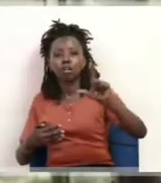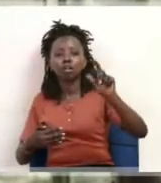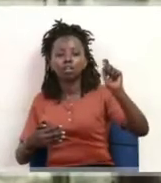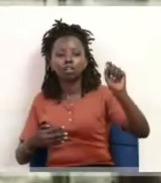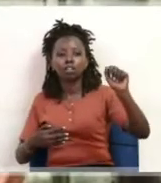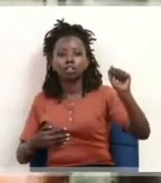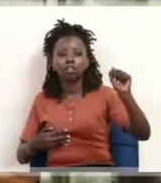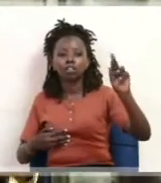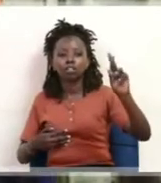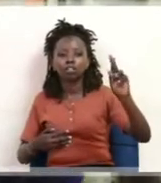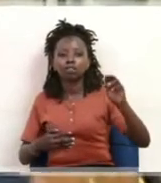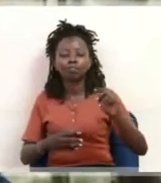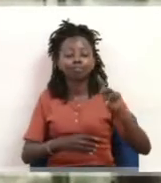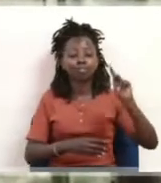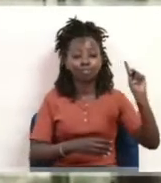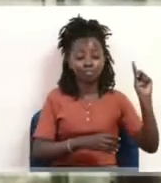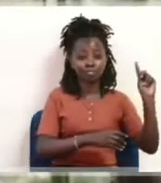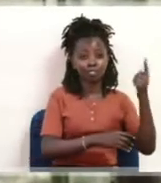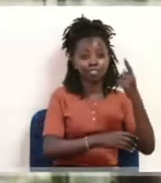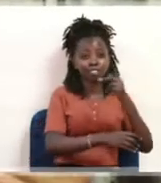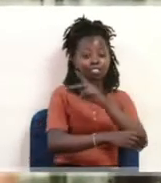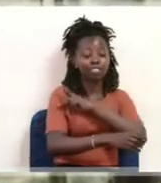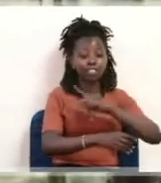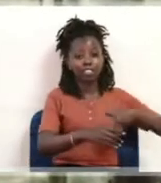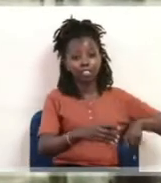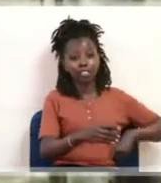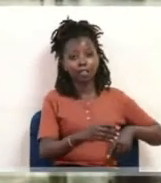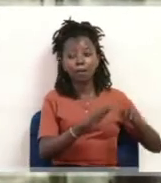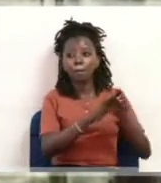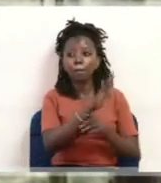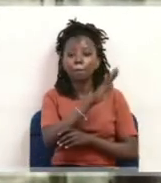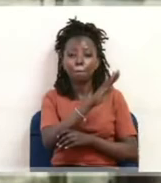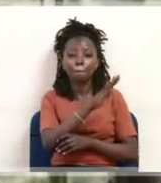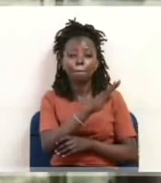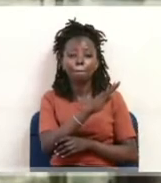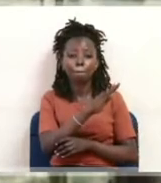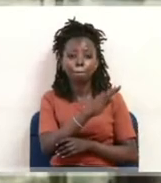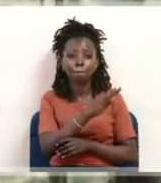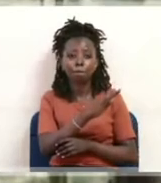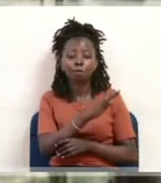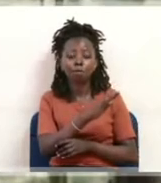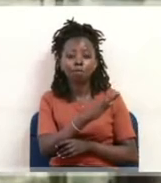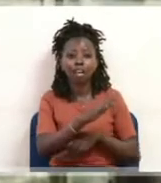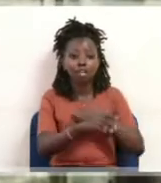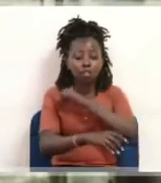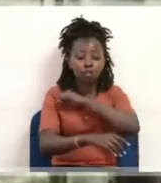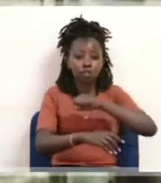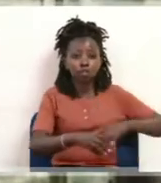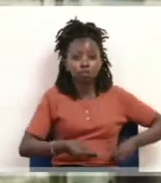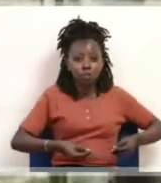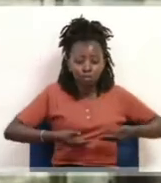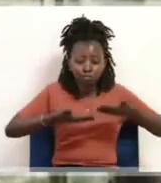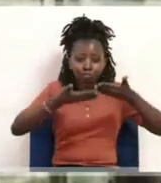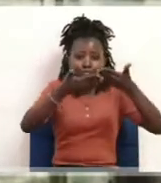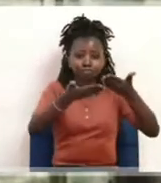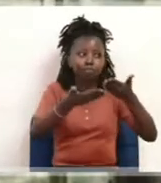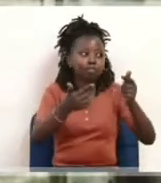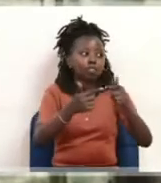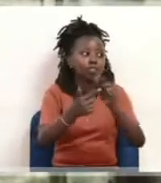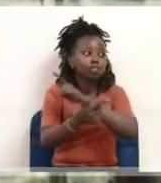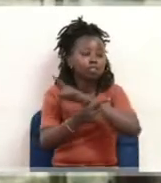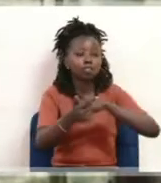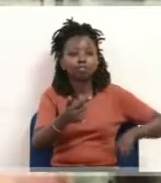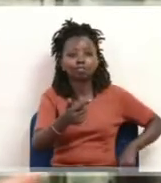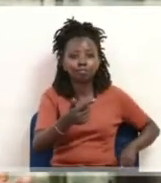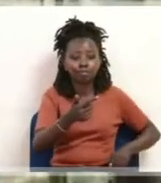1 Kings 8:54. And it was so that when Solomon had made an end of praying all his prayer and supplication unto the Lord, he